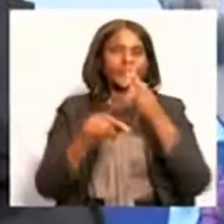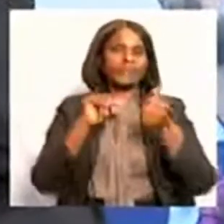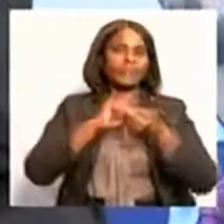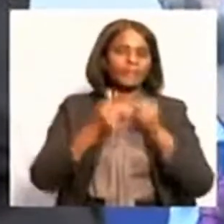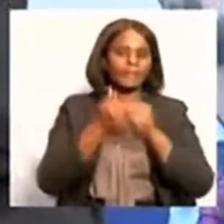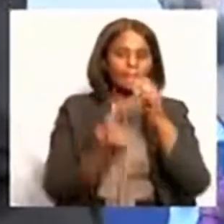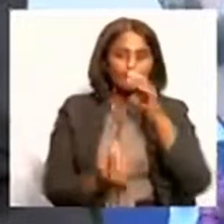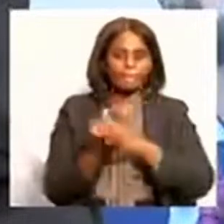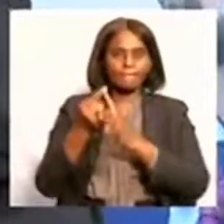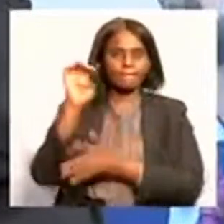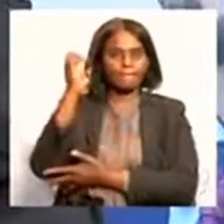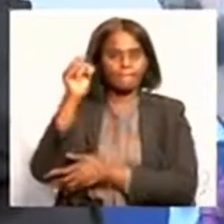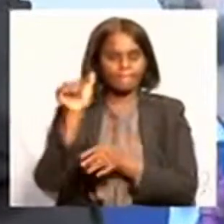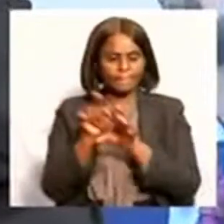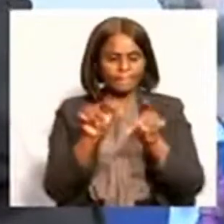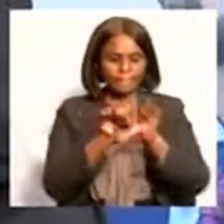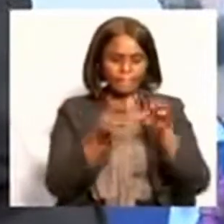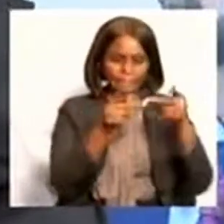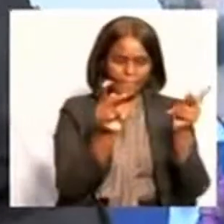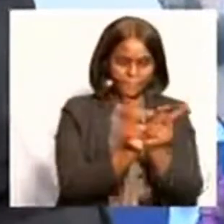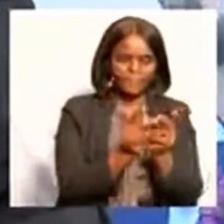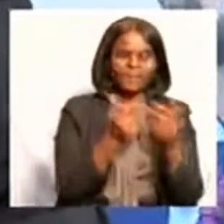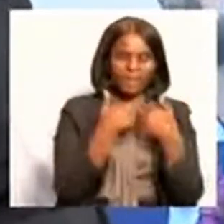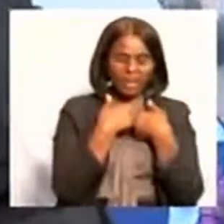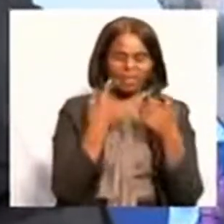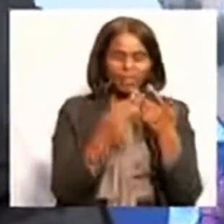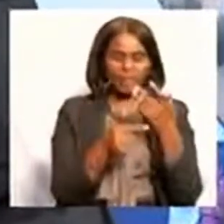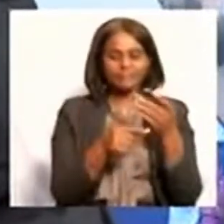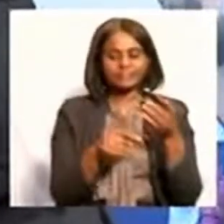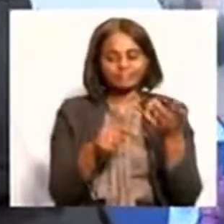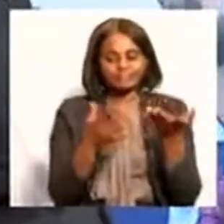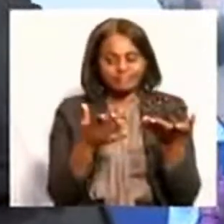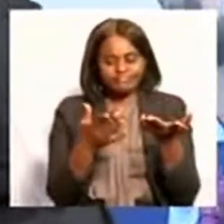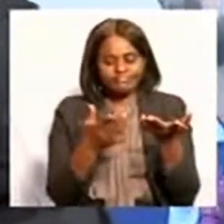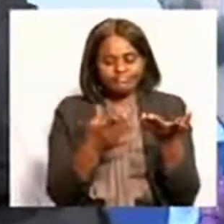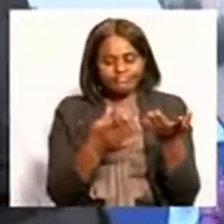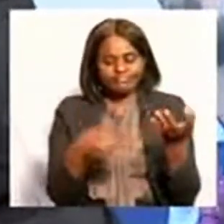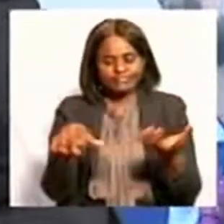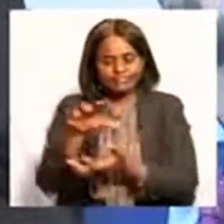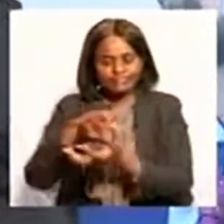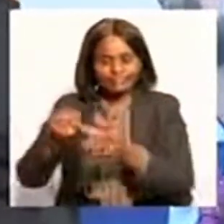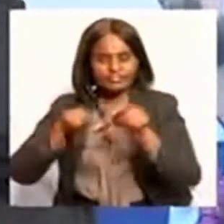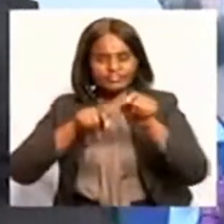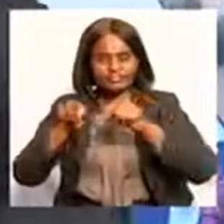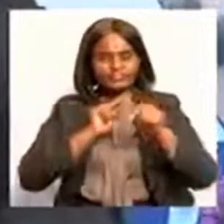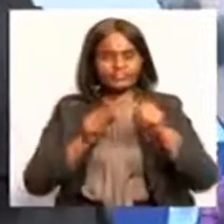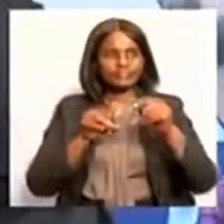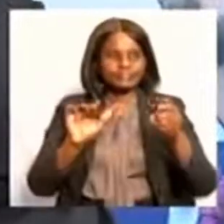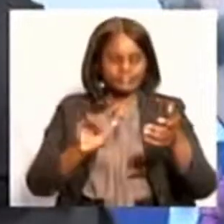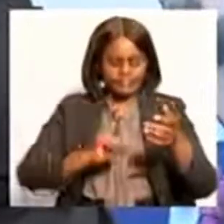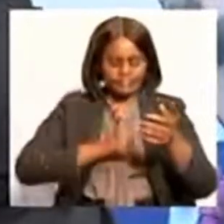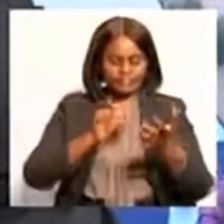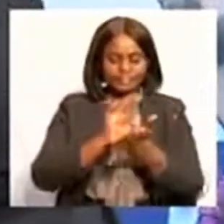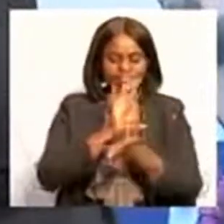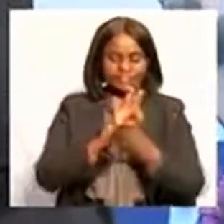emergency. And in cases of emergencies, there's always a trend to override, overrule regulations. So we moved in as Auditor General's office. And as a result of the